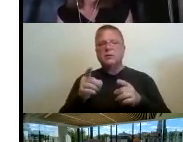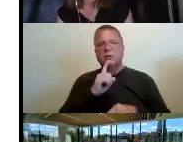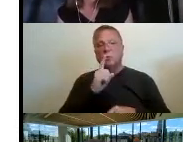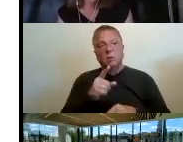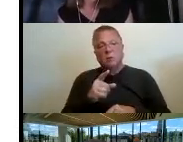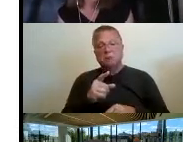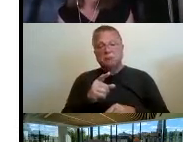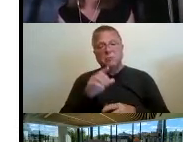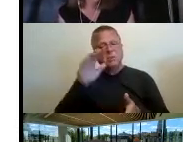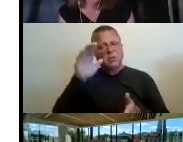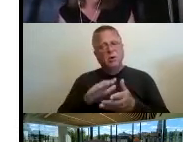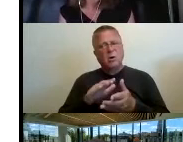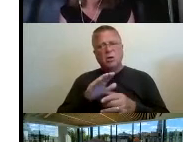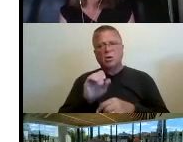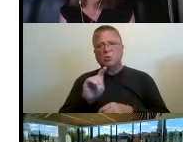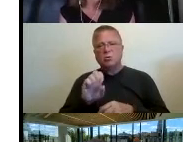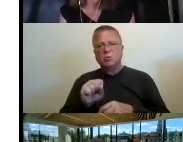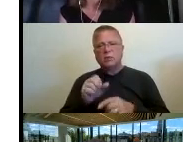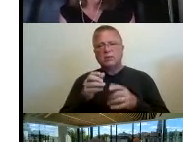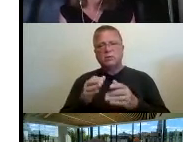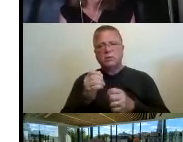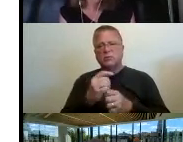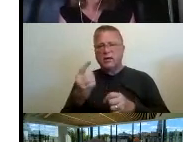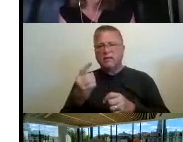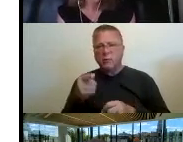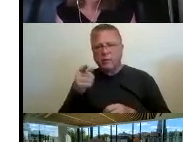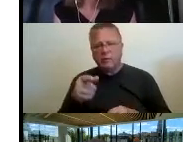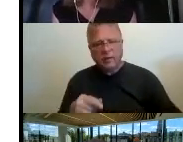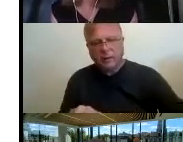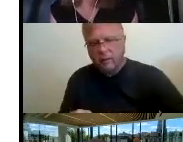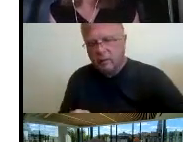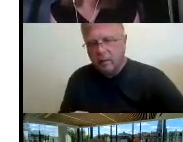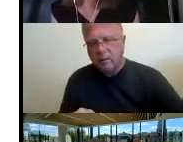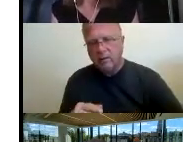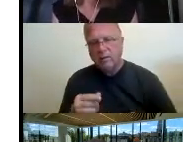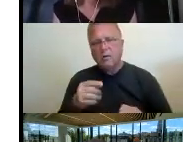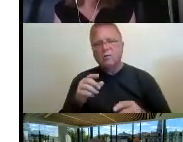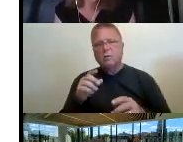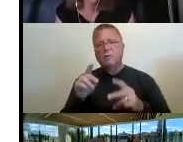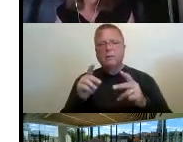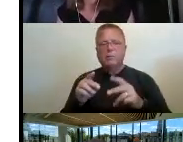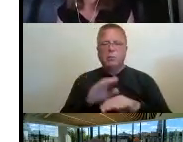low stress streets for everyone concerned, for pedestrians, for people on